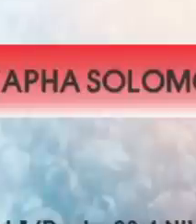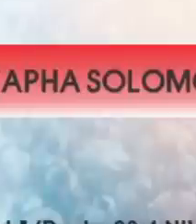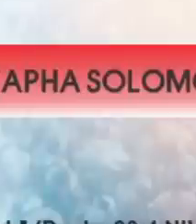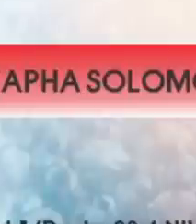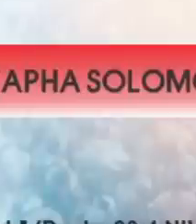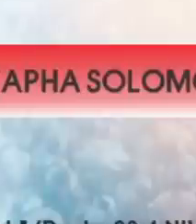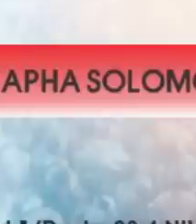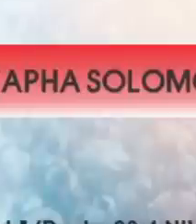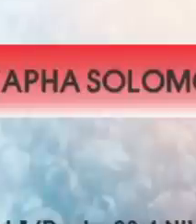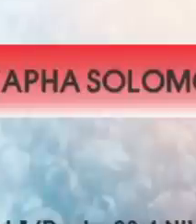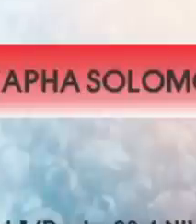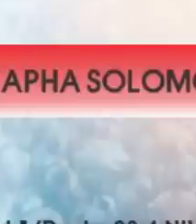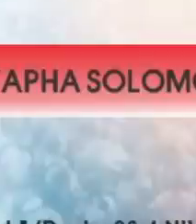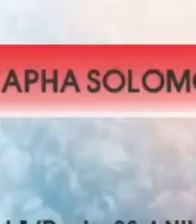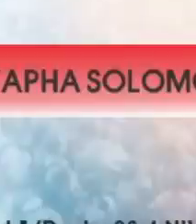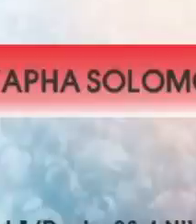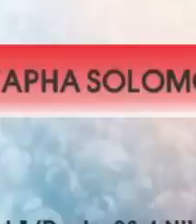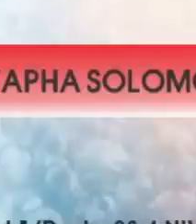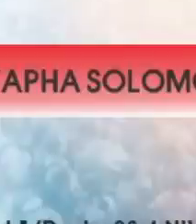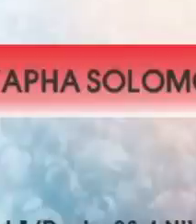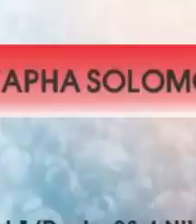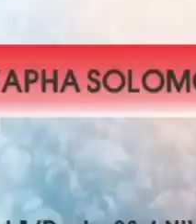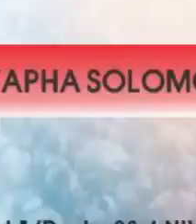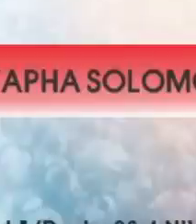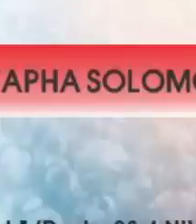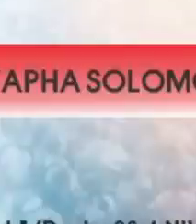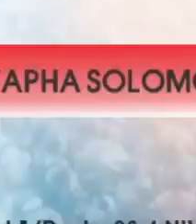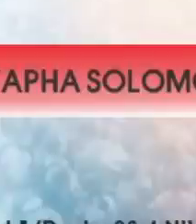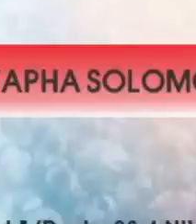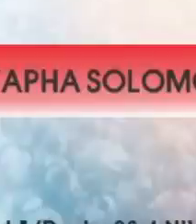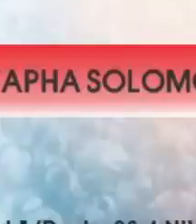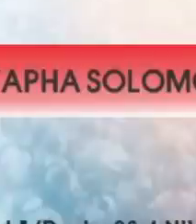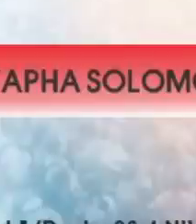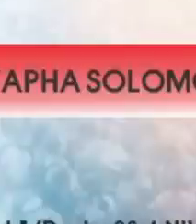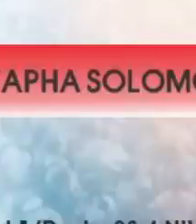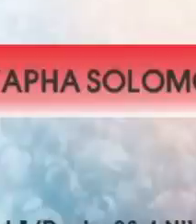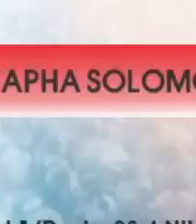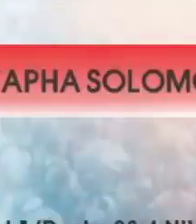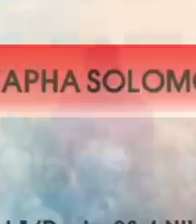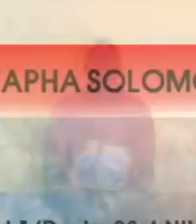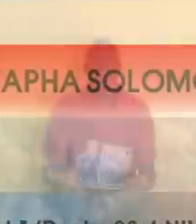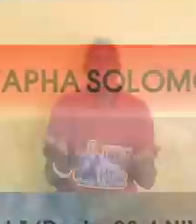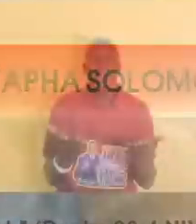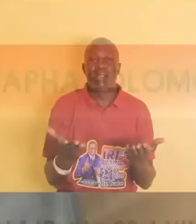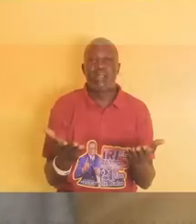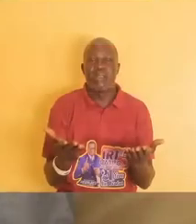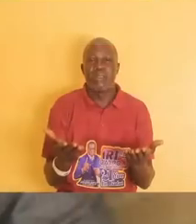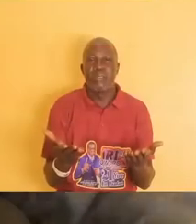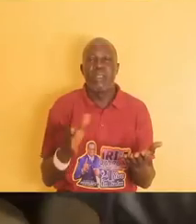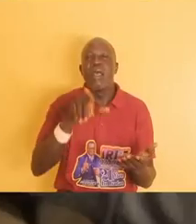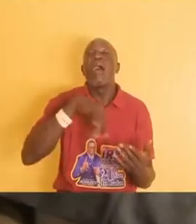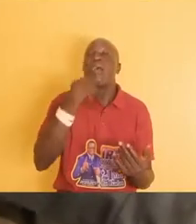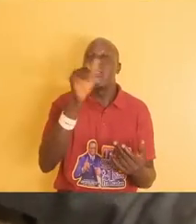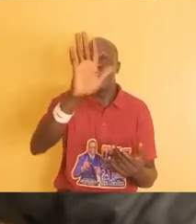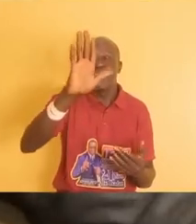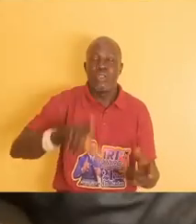101-52-98-950. Seed of Highbury Church, no Mabujade, ne Zenith Bank. No, who called this Aye Radide. Rise in Jesus' name.